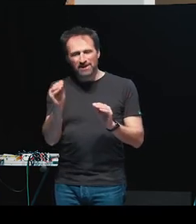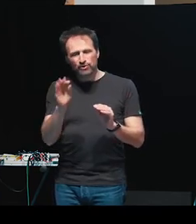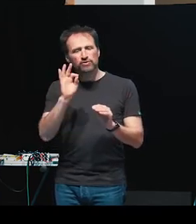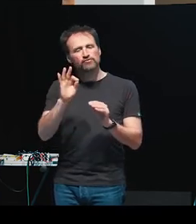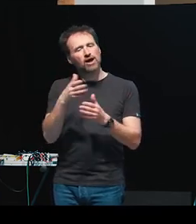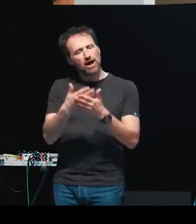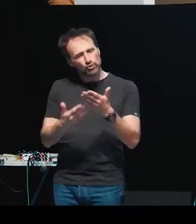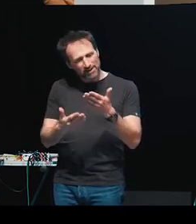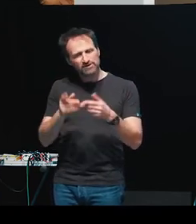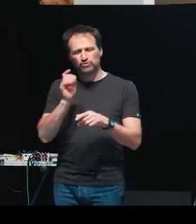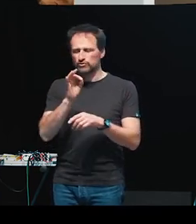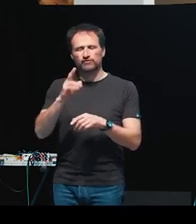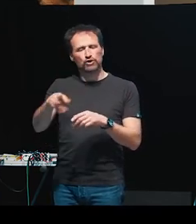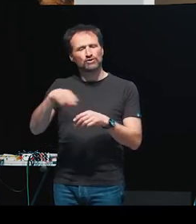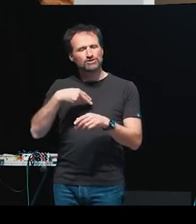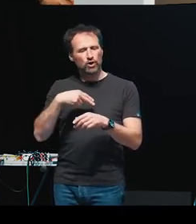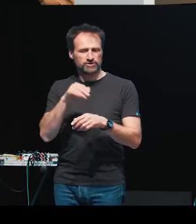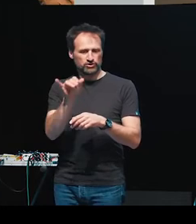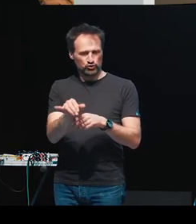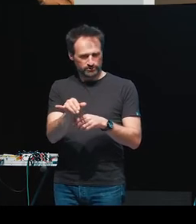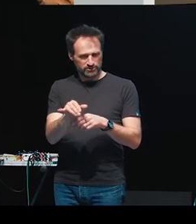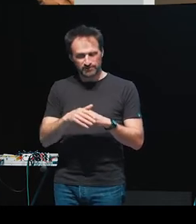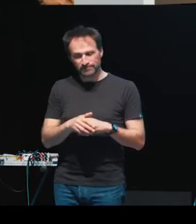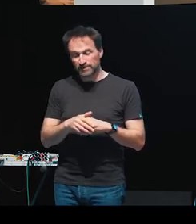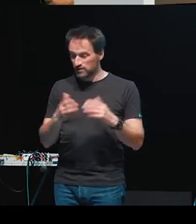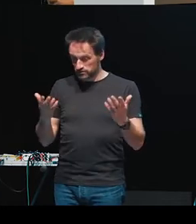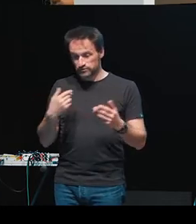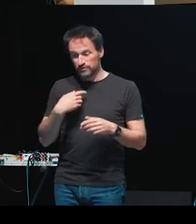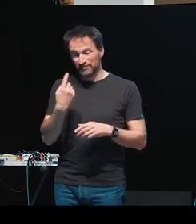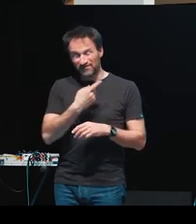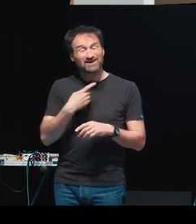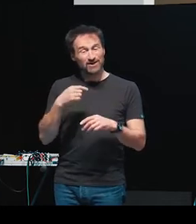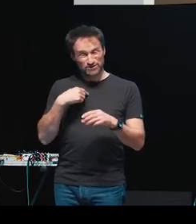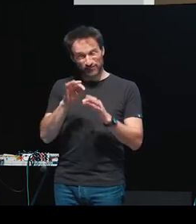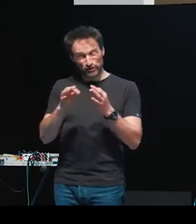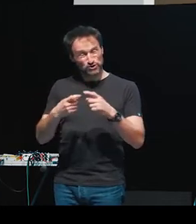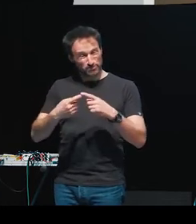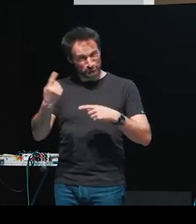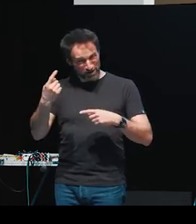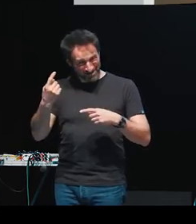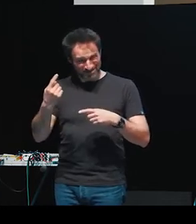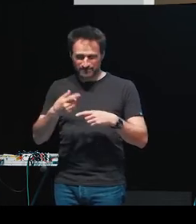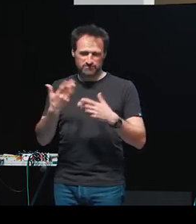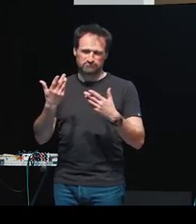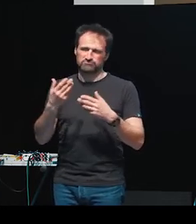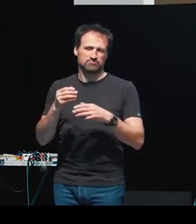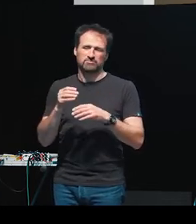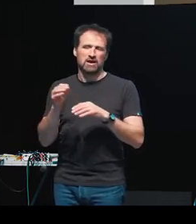type. And so if we go and check the cases that were breaking our function, like passing null or passing an array